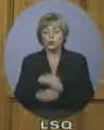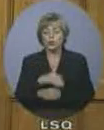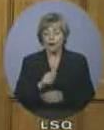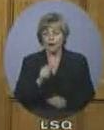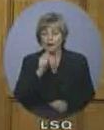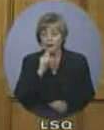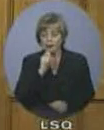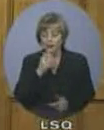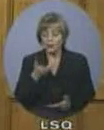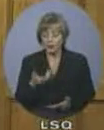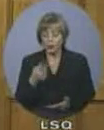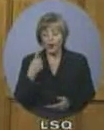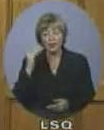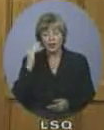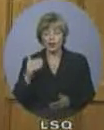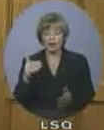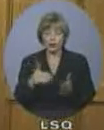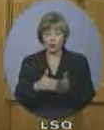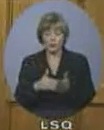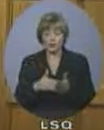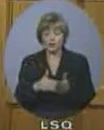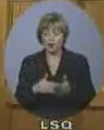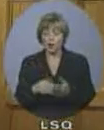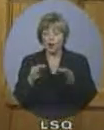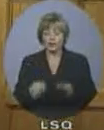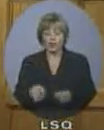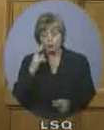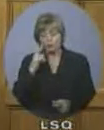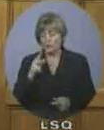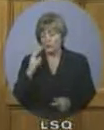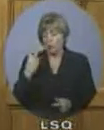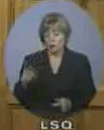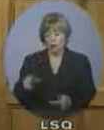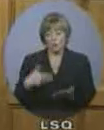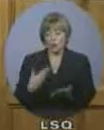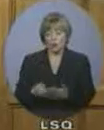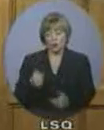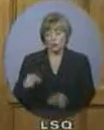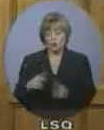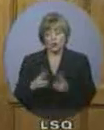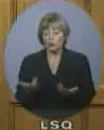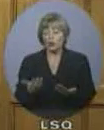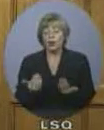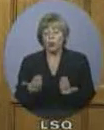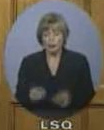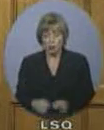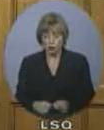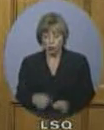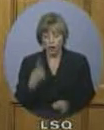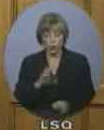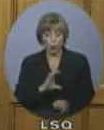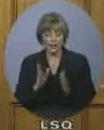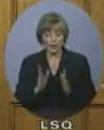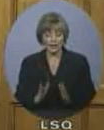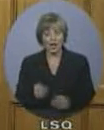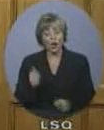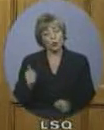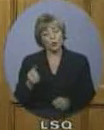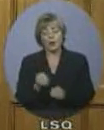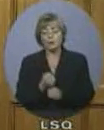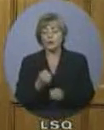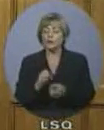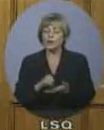touch he is with Canadians. What do you do now? During the event, he committed to reintroduce a bill to decriminalize marijuana for recreational use, but made no